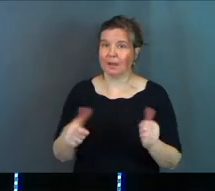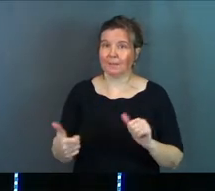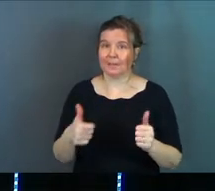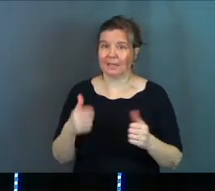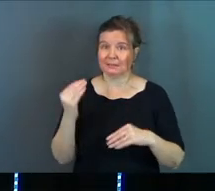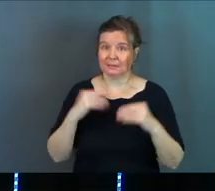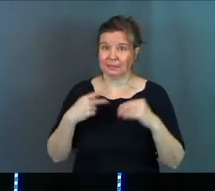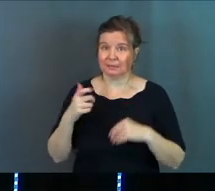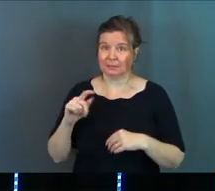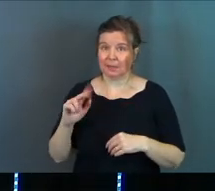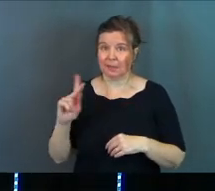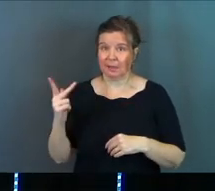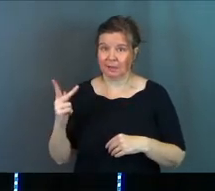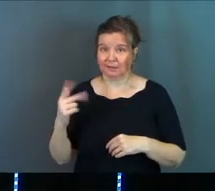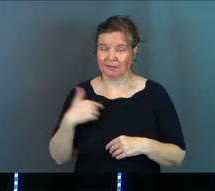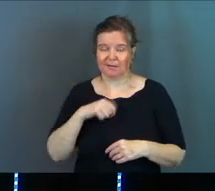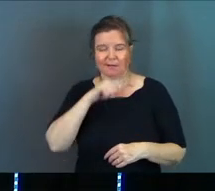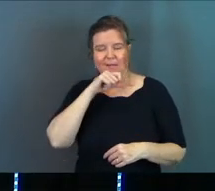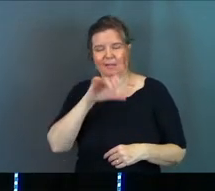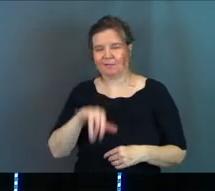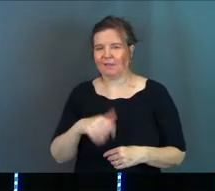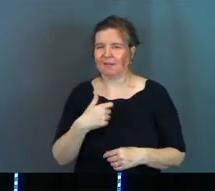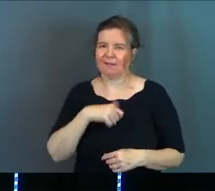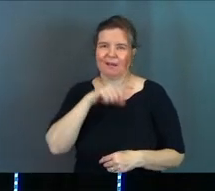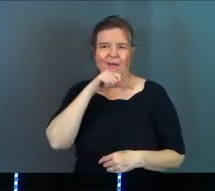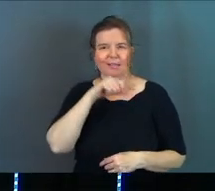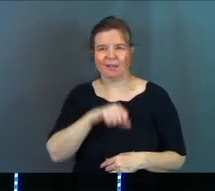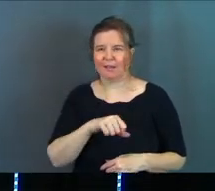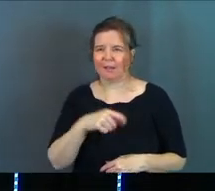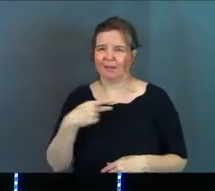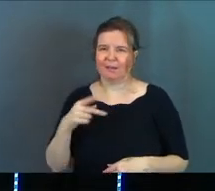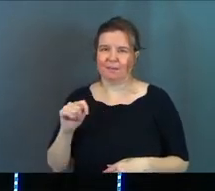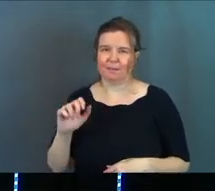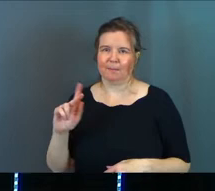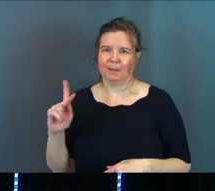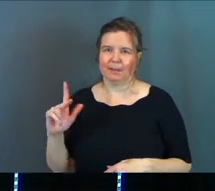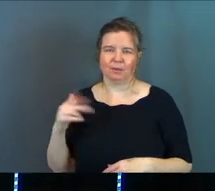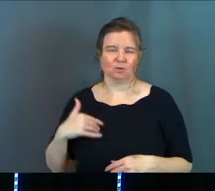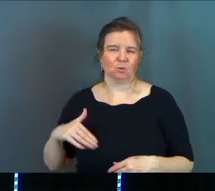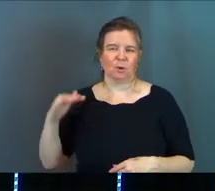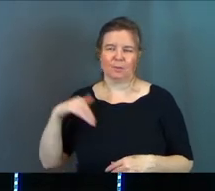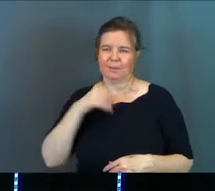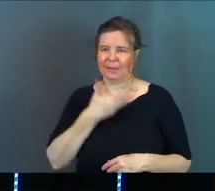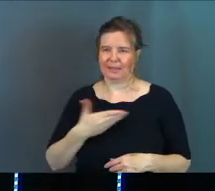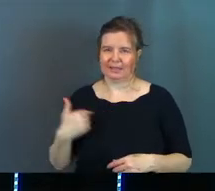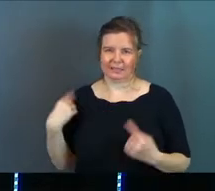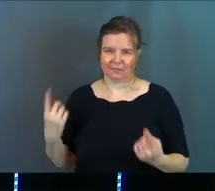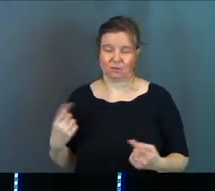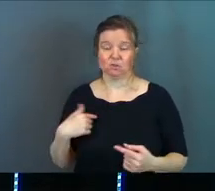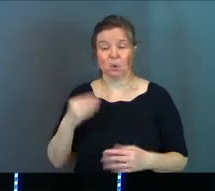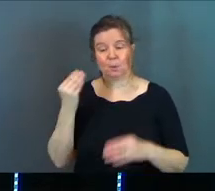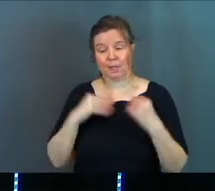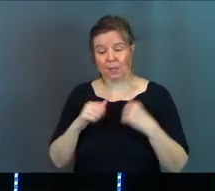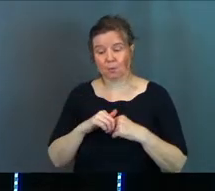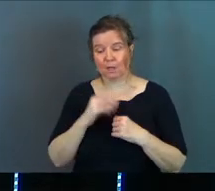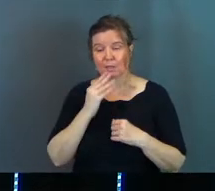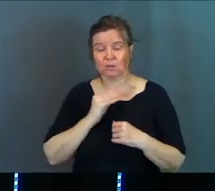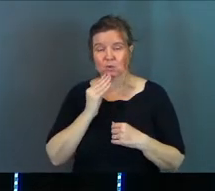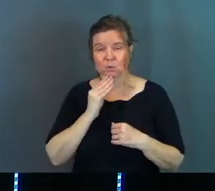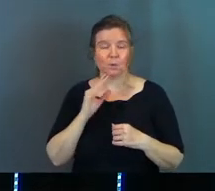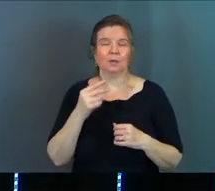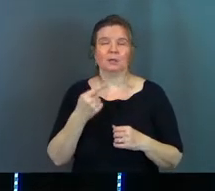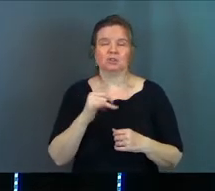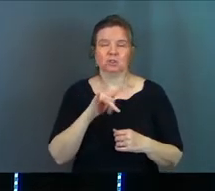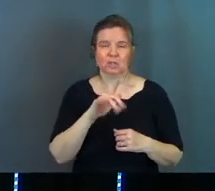Baptist potluck right here. I love that. I love potlucks. Grew up with them. They're the best thing ever. "So he ate with the Jewish,